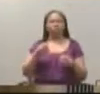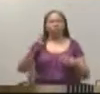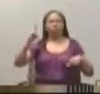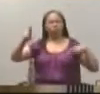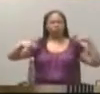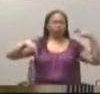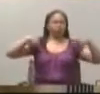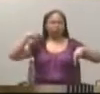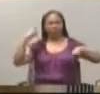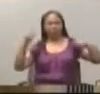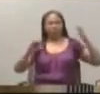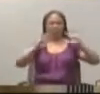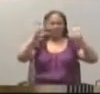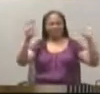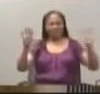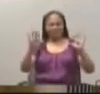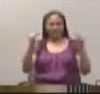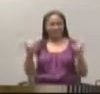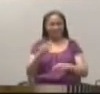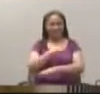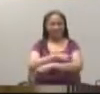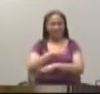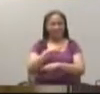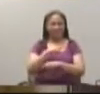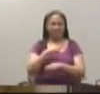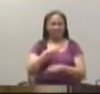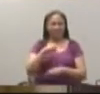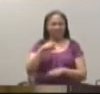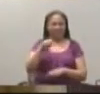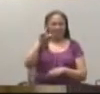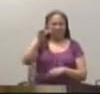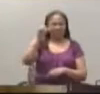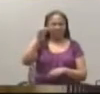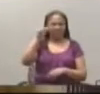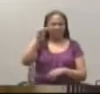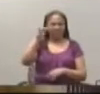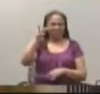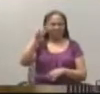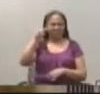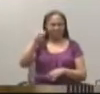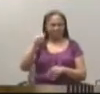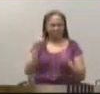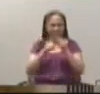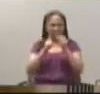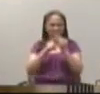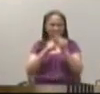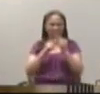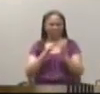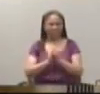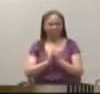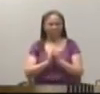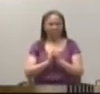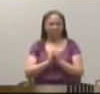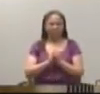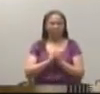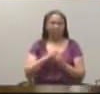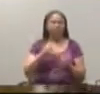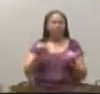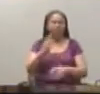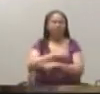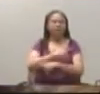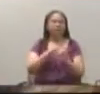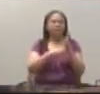rejoicing, rejoicing. That is why the pink candle is lit, because we